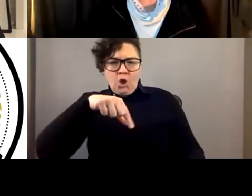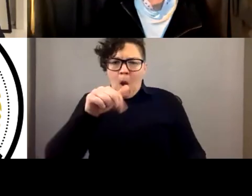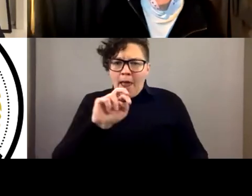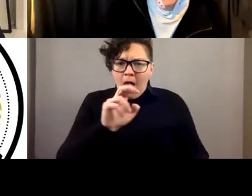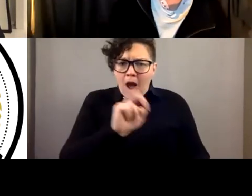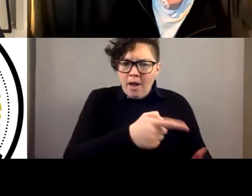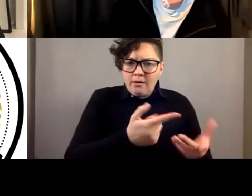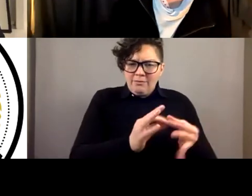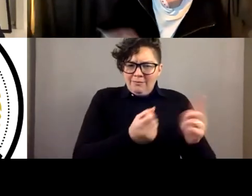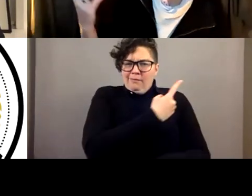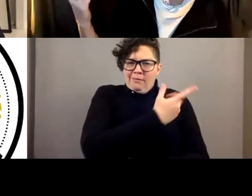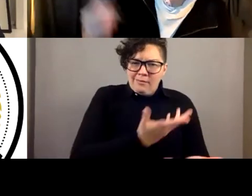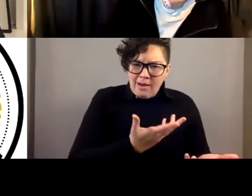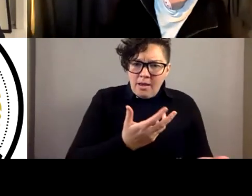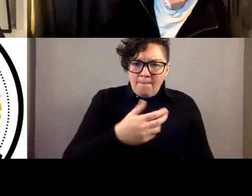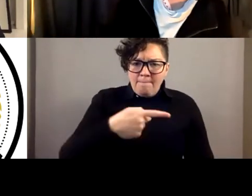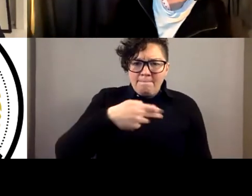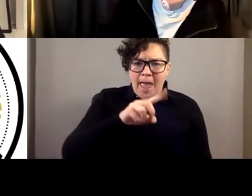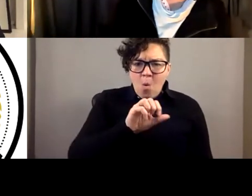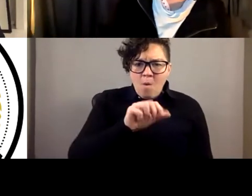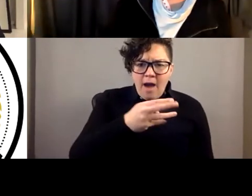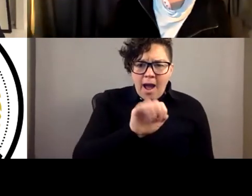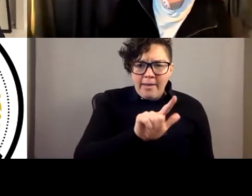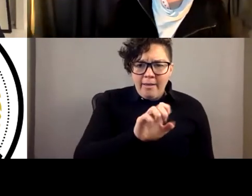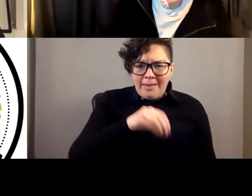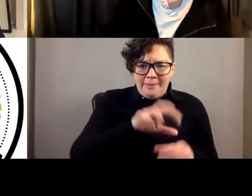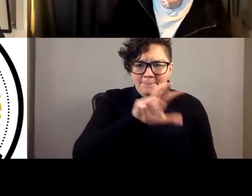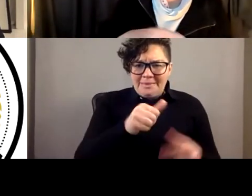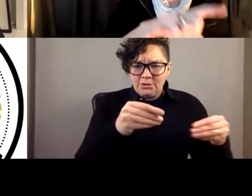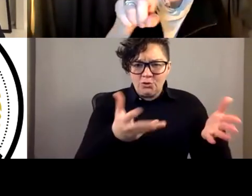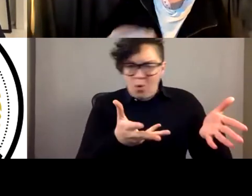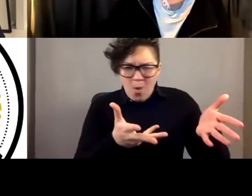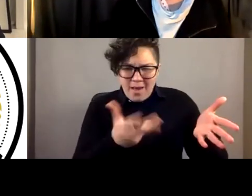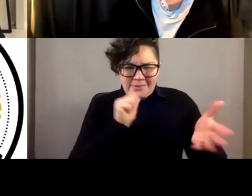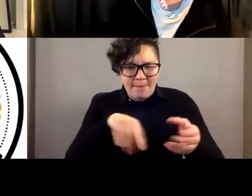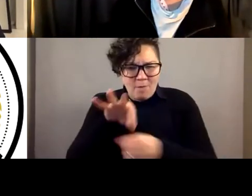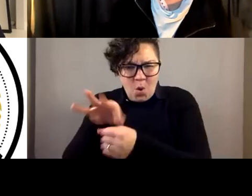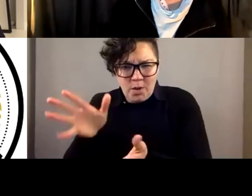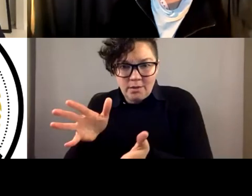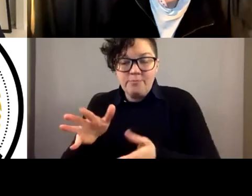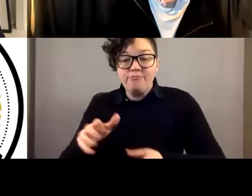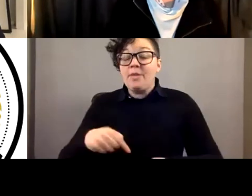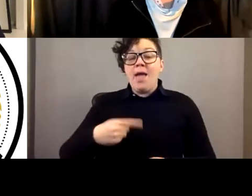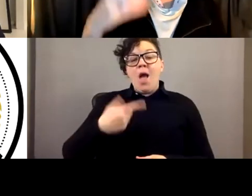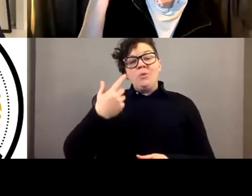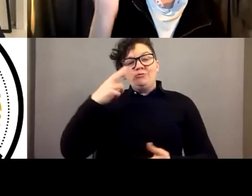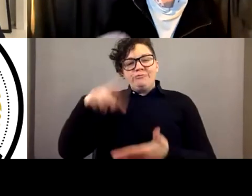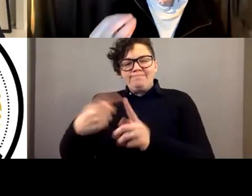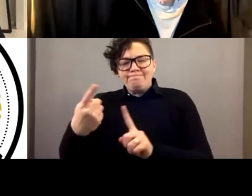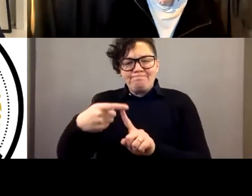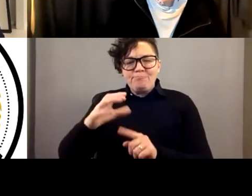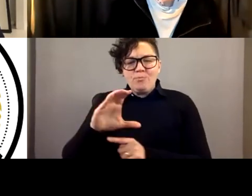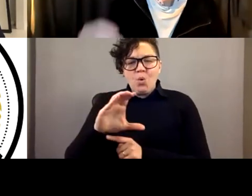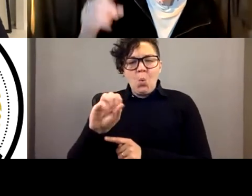stores. And so this morning I was actually teaching an article on cooties, on the way children talk about cooties. And it's almost an